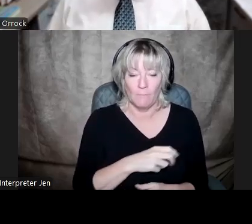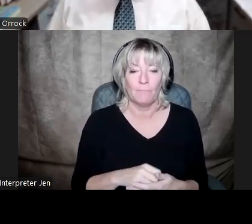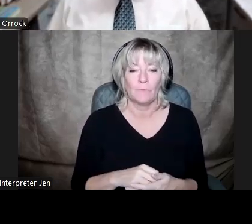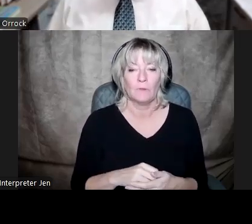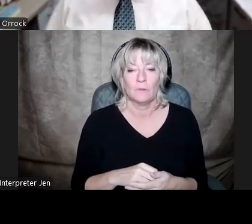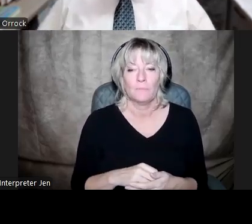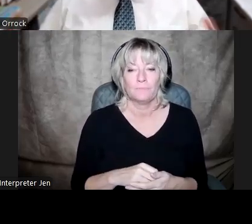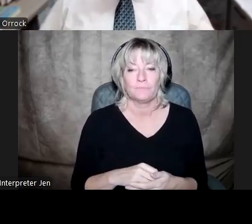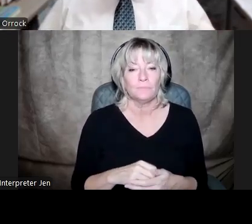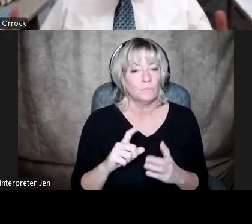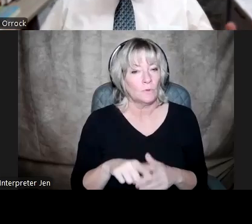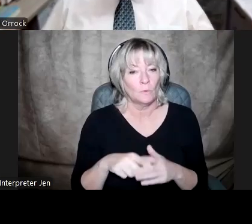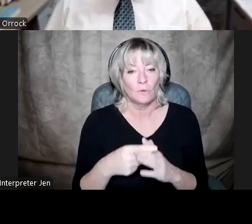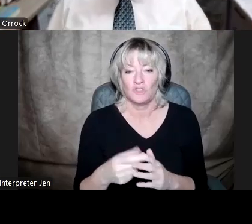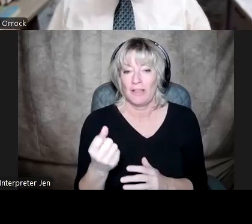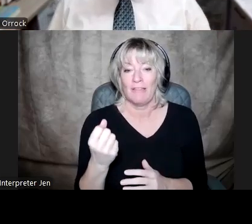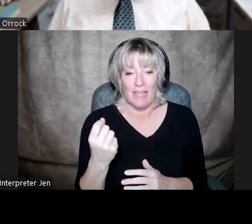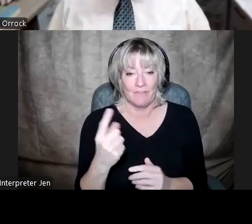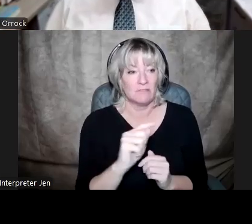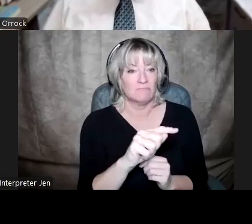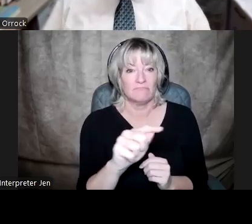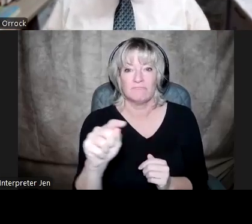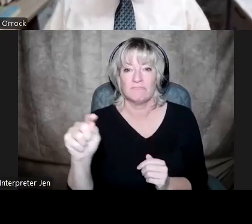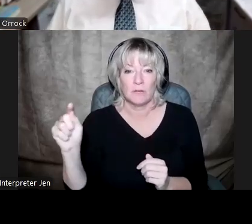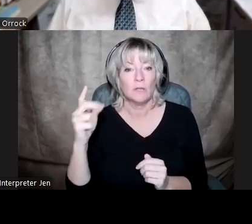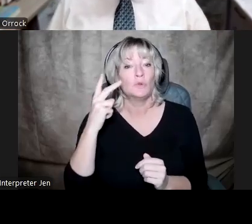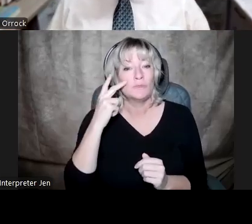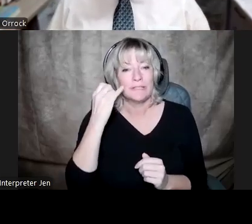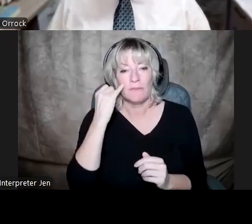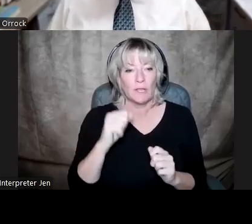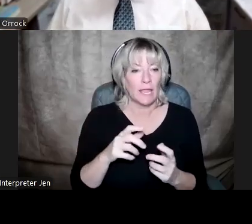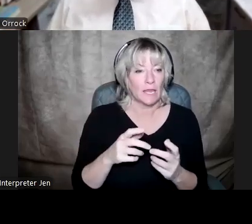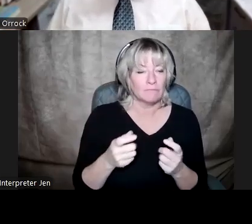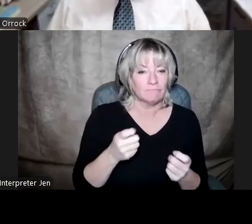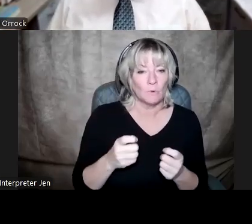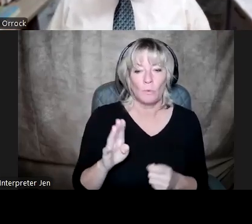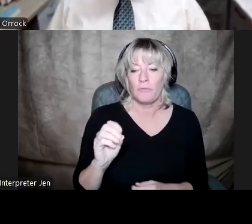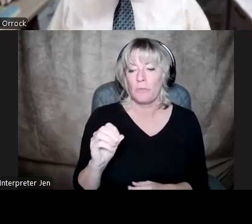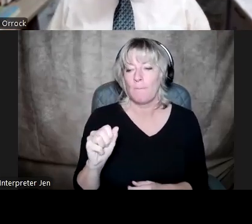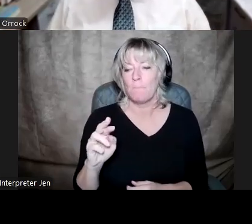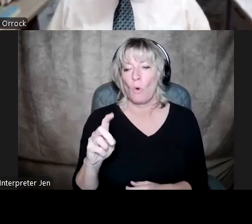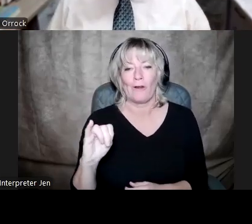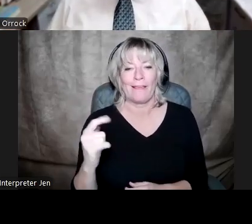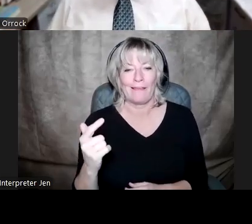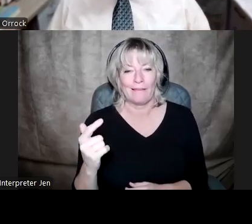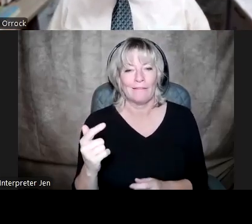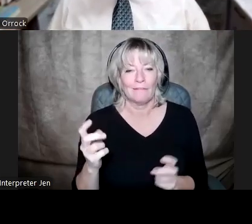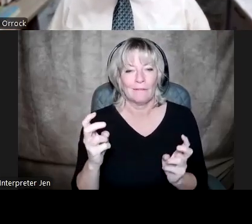So we're launching 11 of those around the state to see if we can deal with the boarding issue. And then